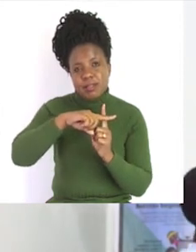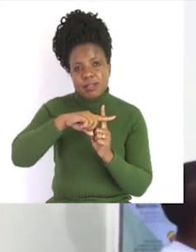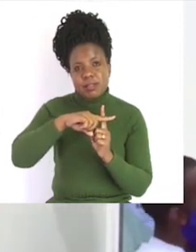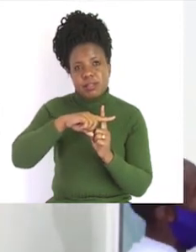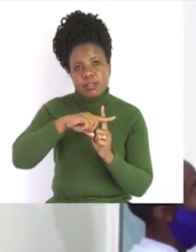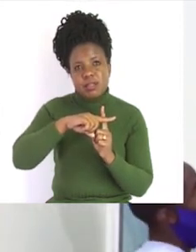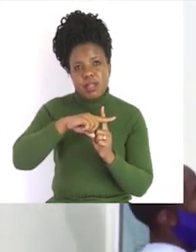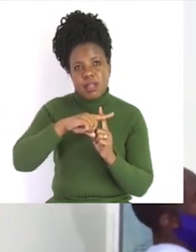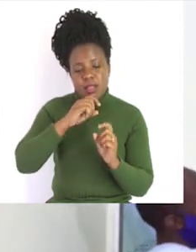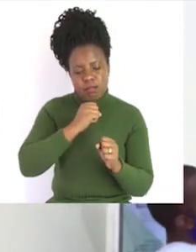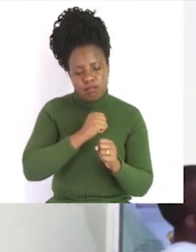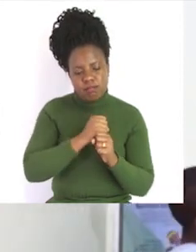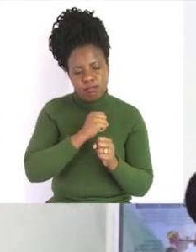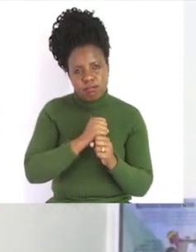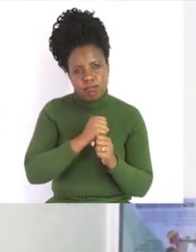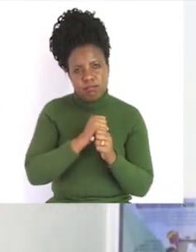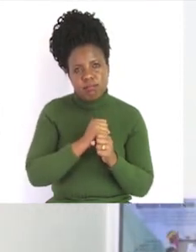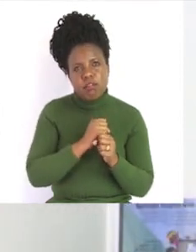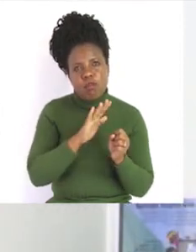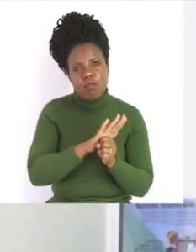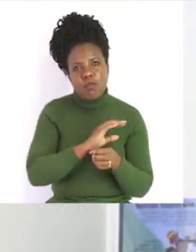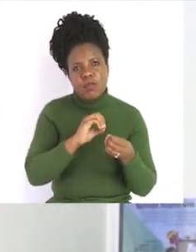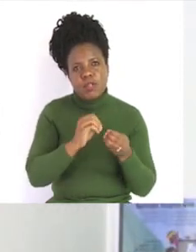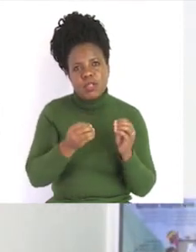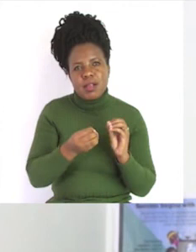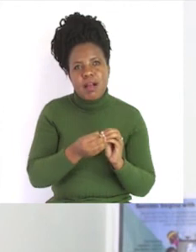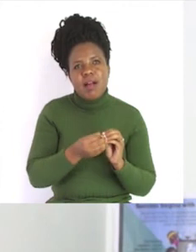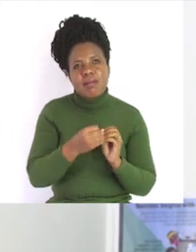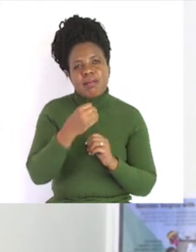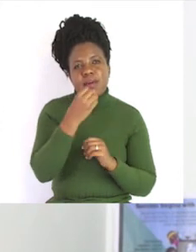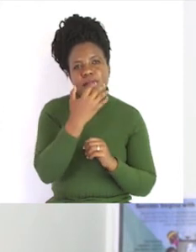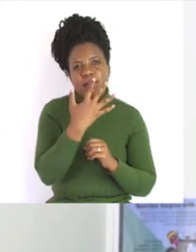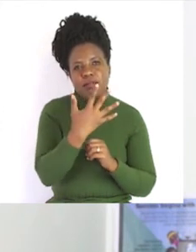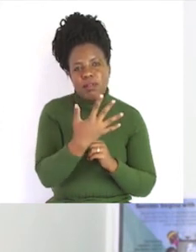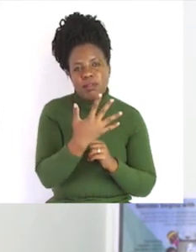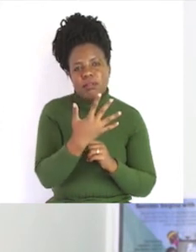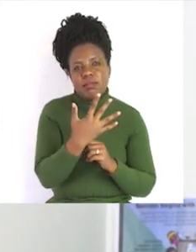All right? And you add it with your whole. Here.